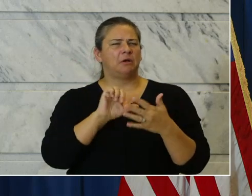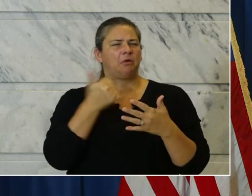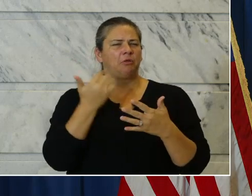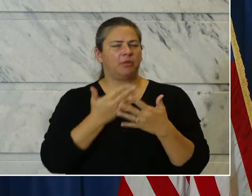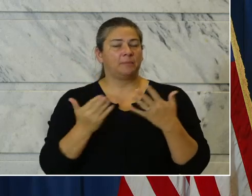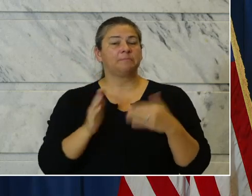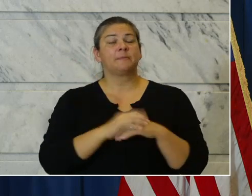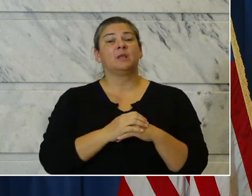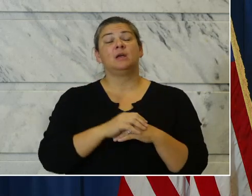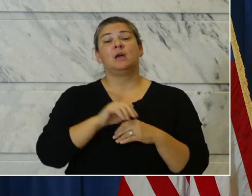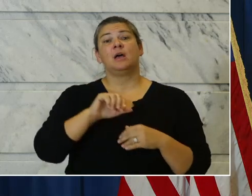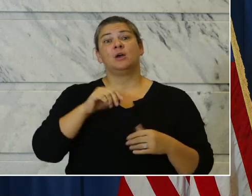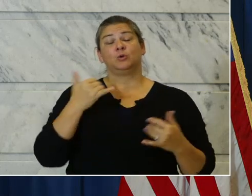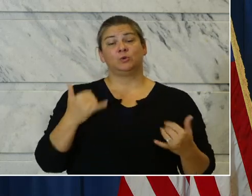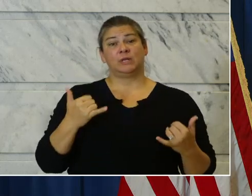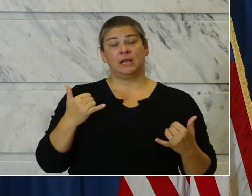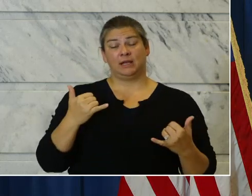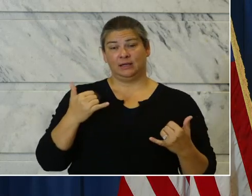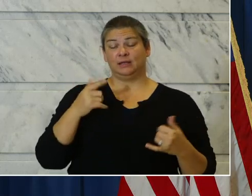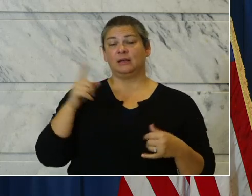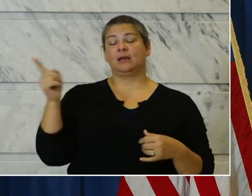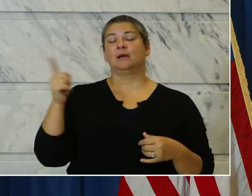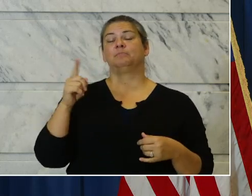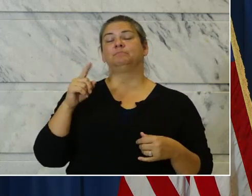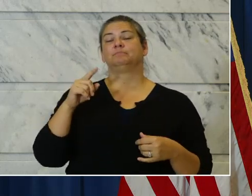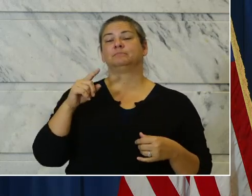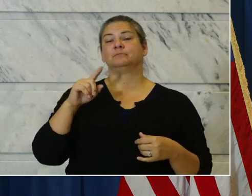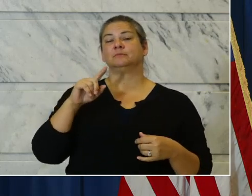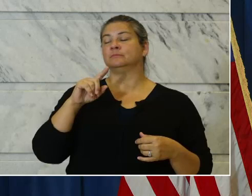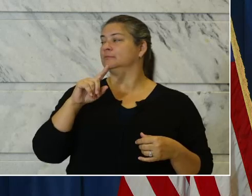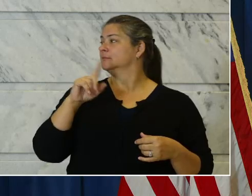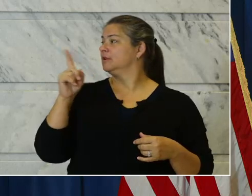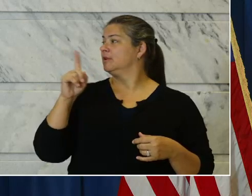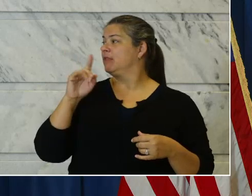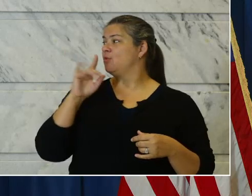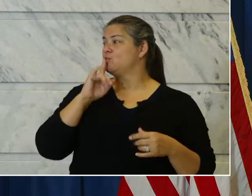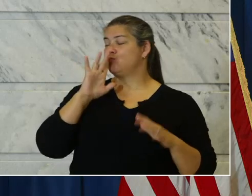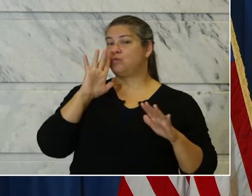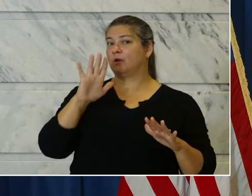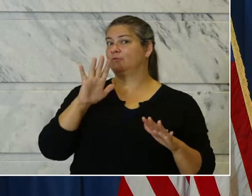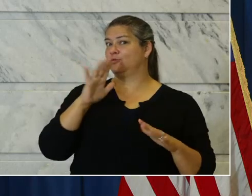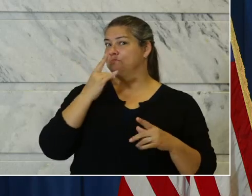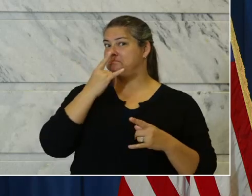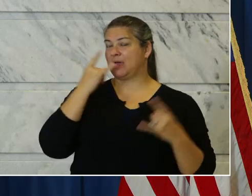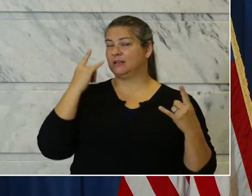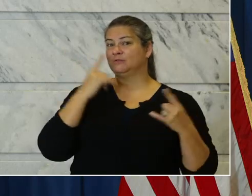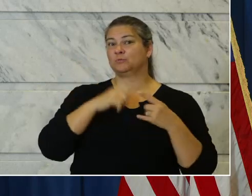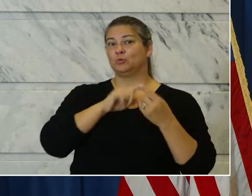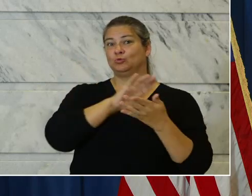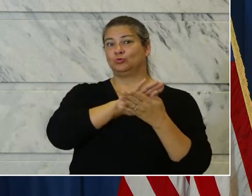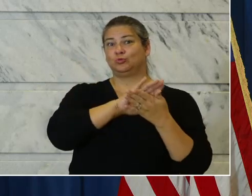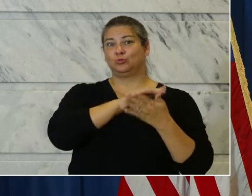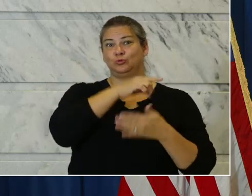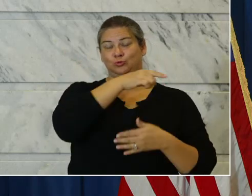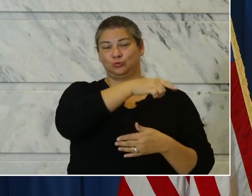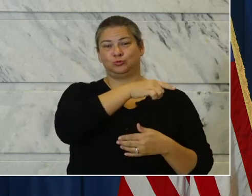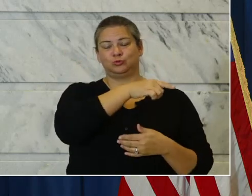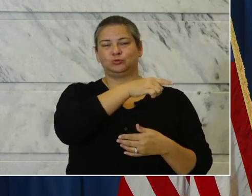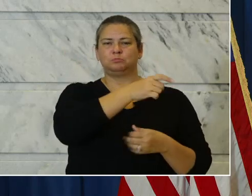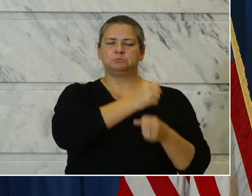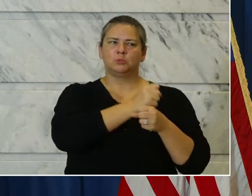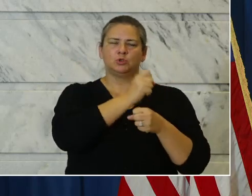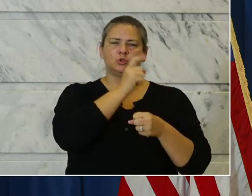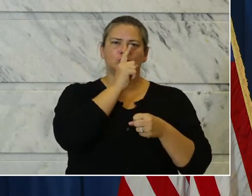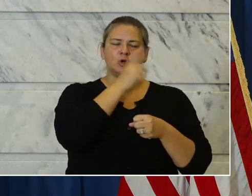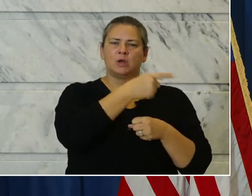different schools. First, Team Fairview. I want to thank them for actually a great mask, making sure that they have what they need for their students